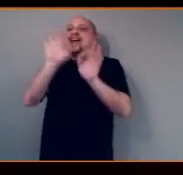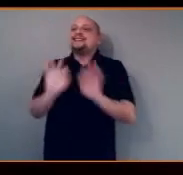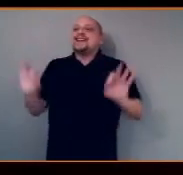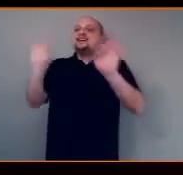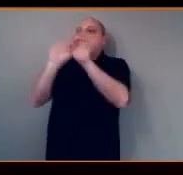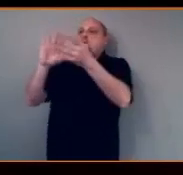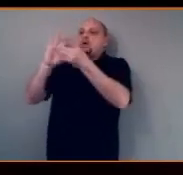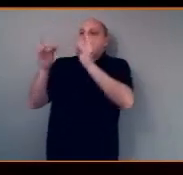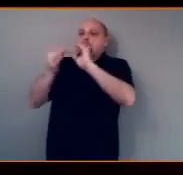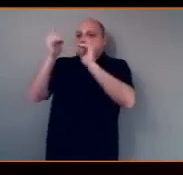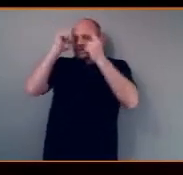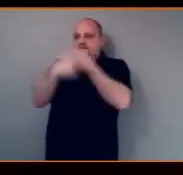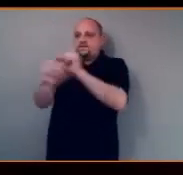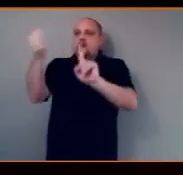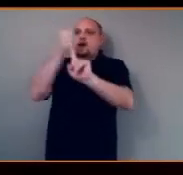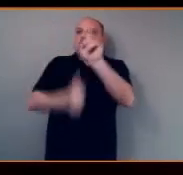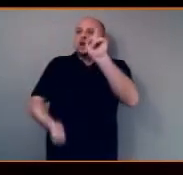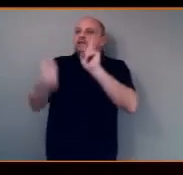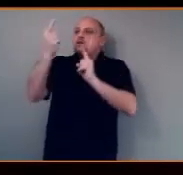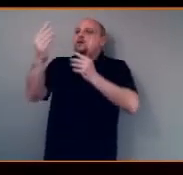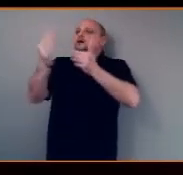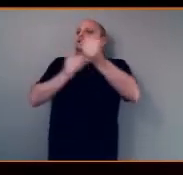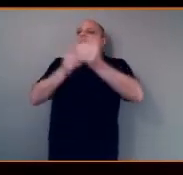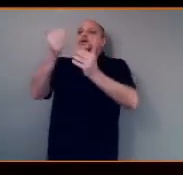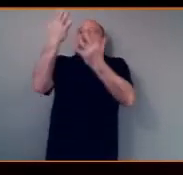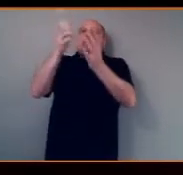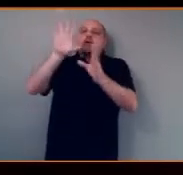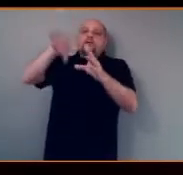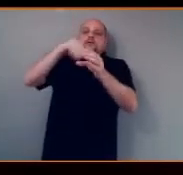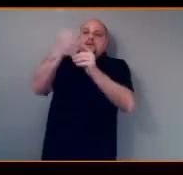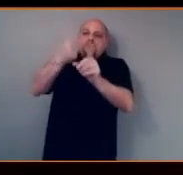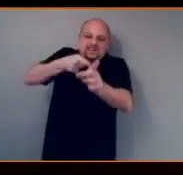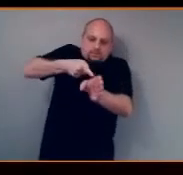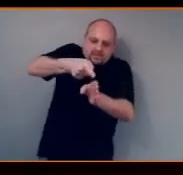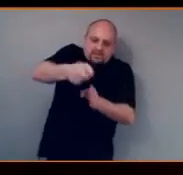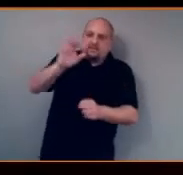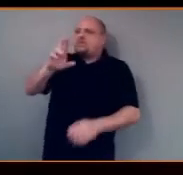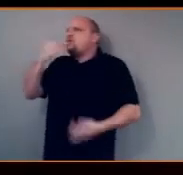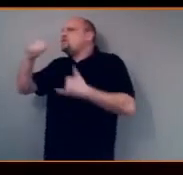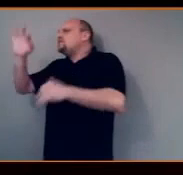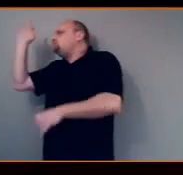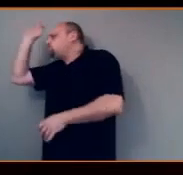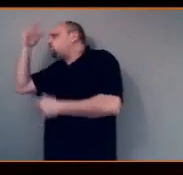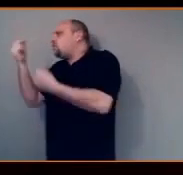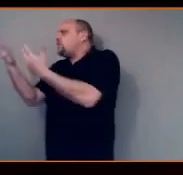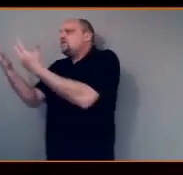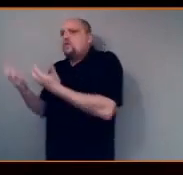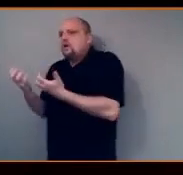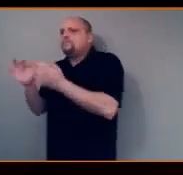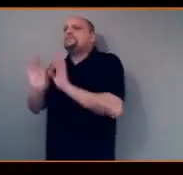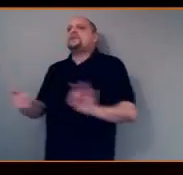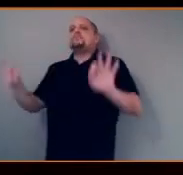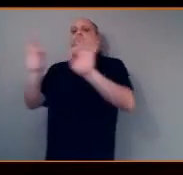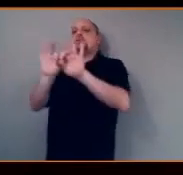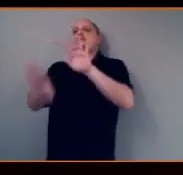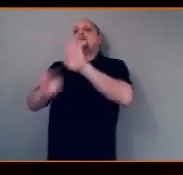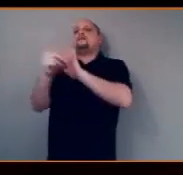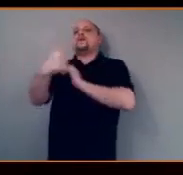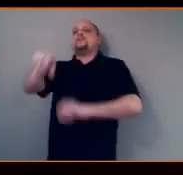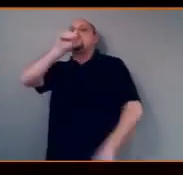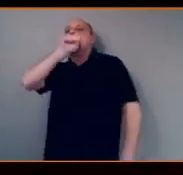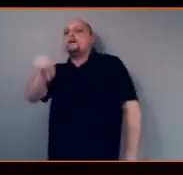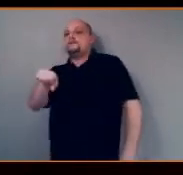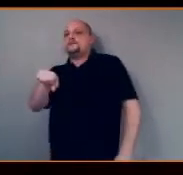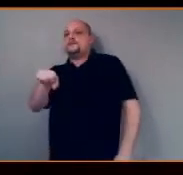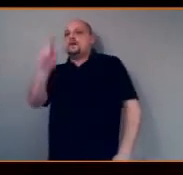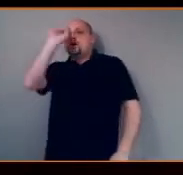It's whether you want to get into a specific field or you don't know what you want to do, I think it's important to find something that you love to do. Because I'm sure for Moo